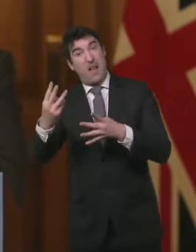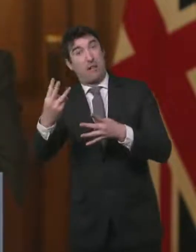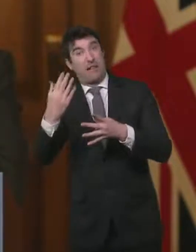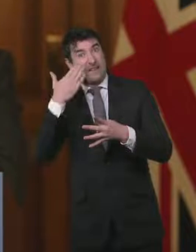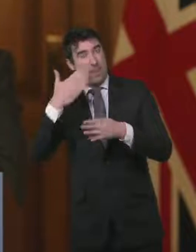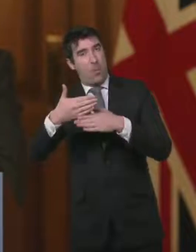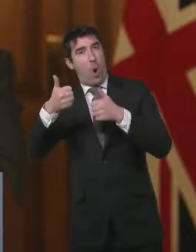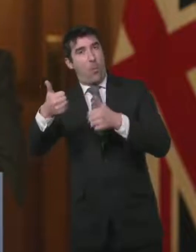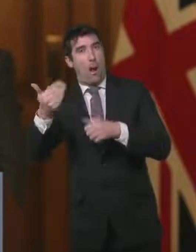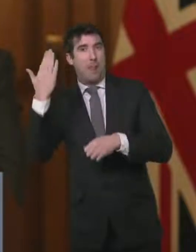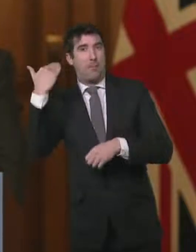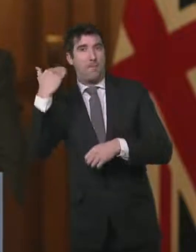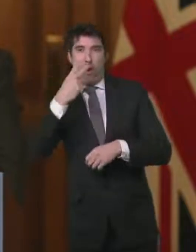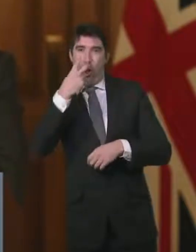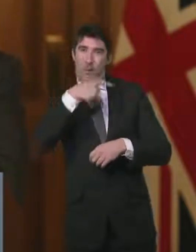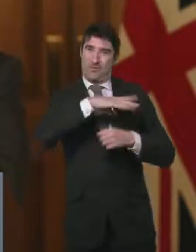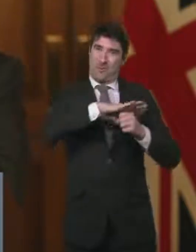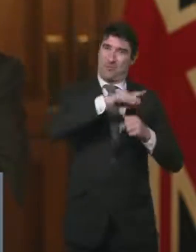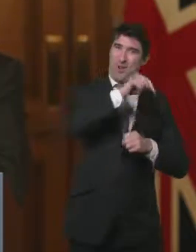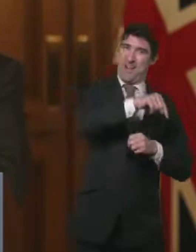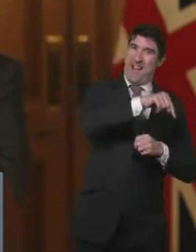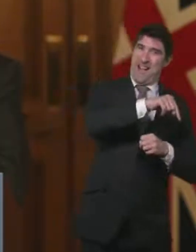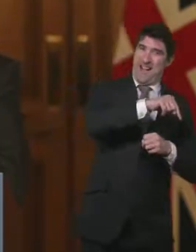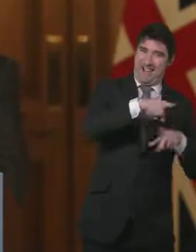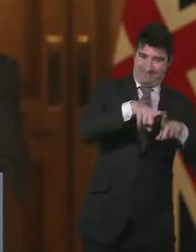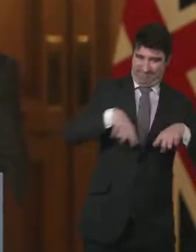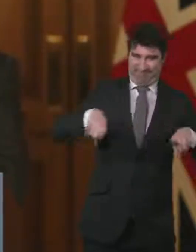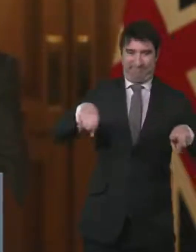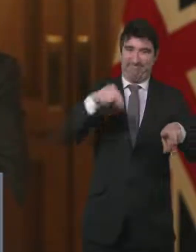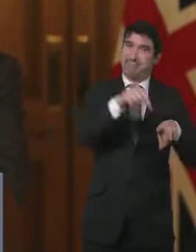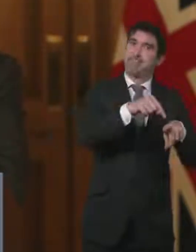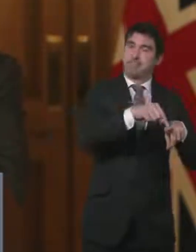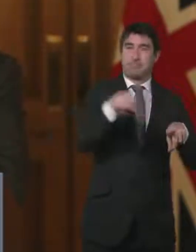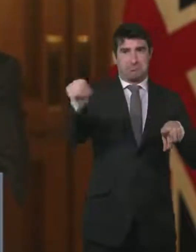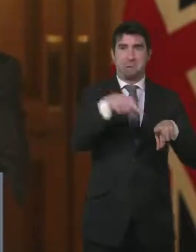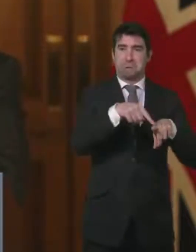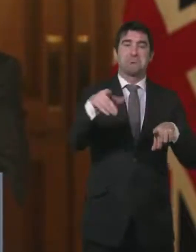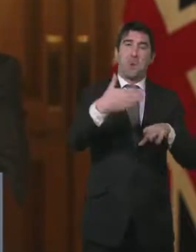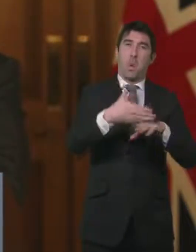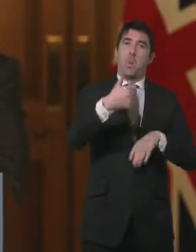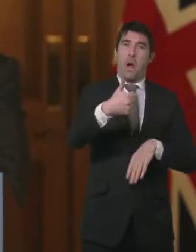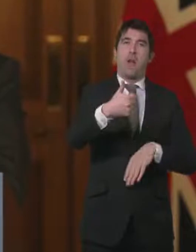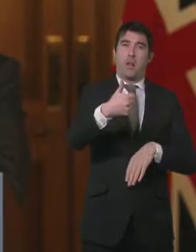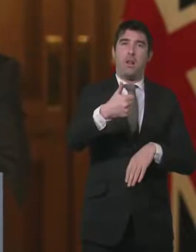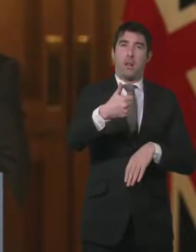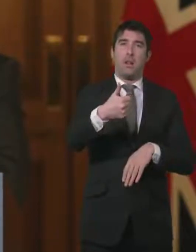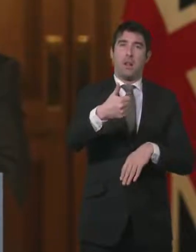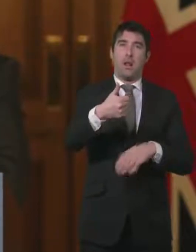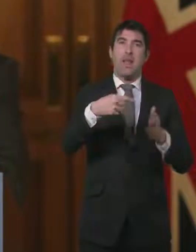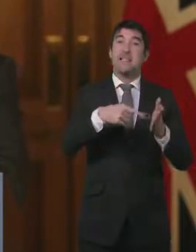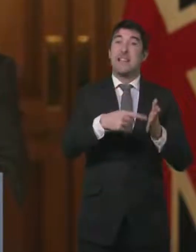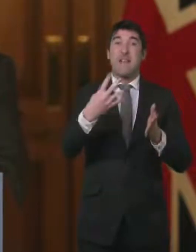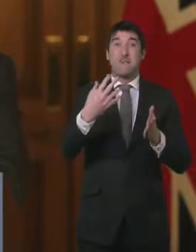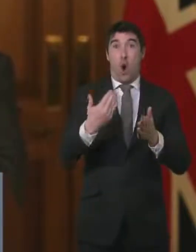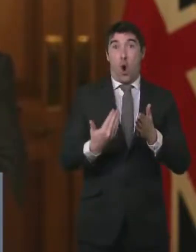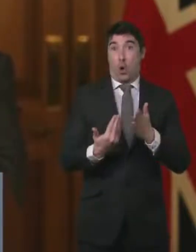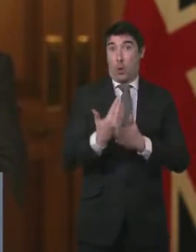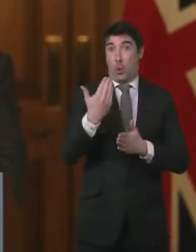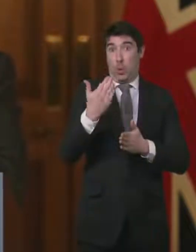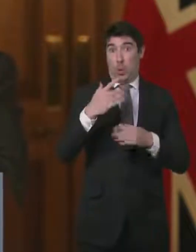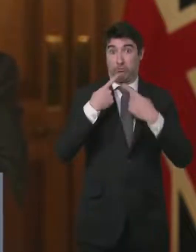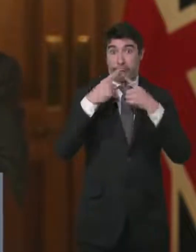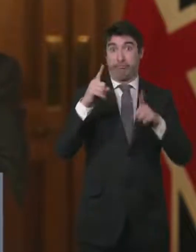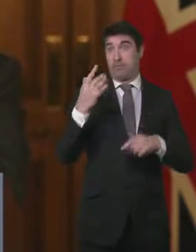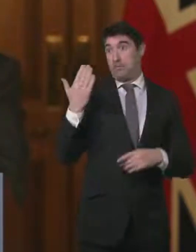the tiering, particularly since you still have quite a regional differentiation. Yeah,